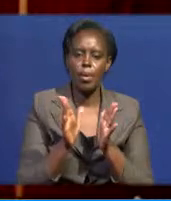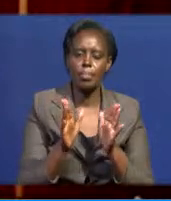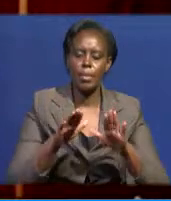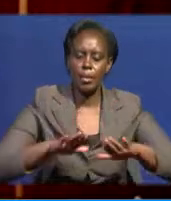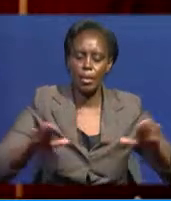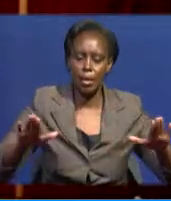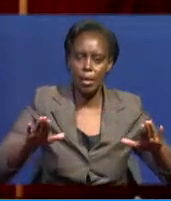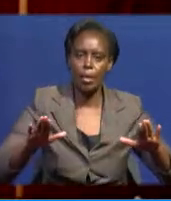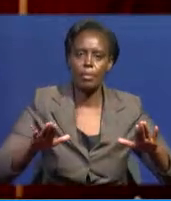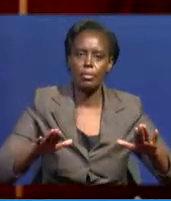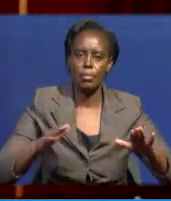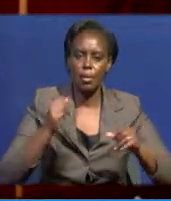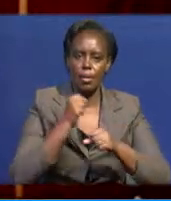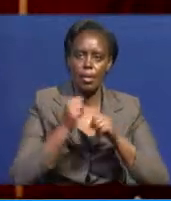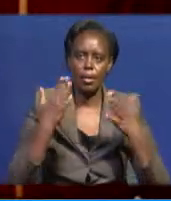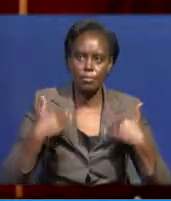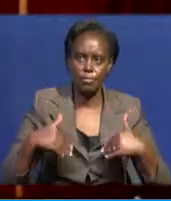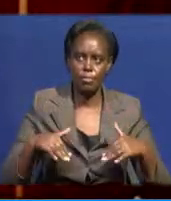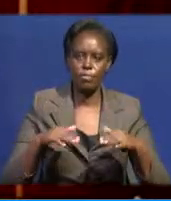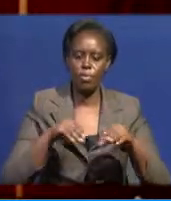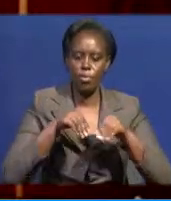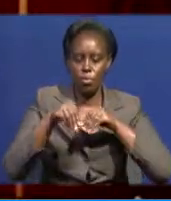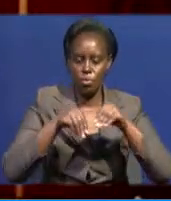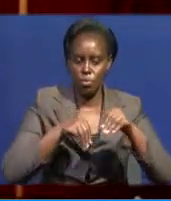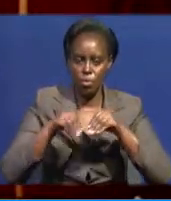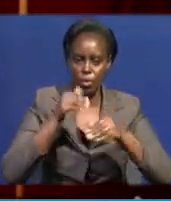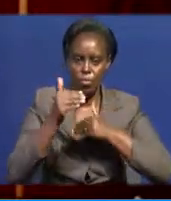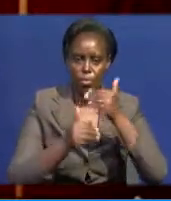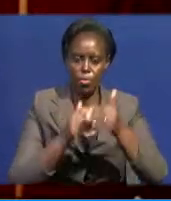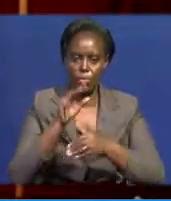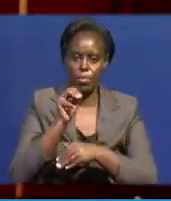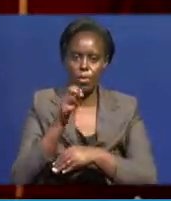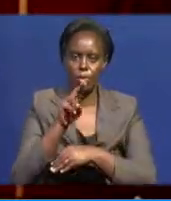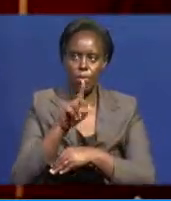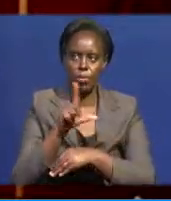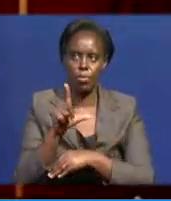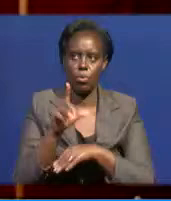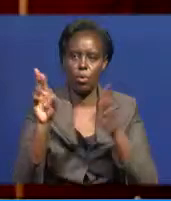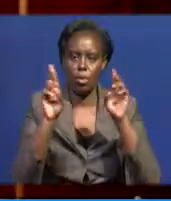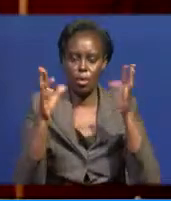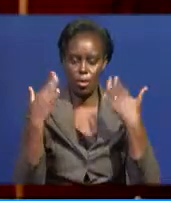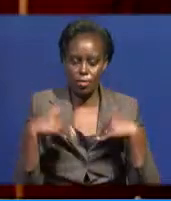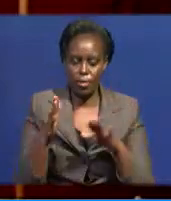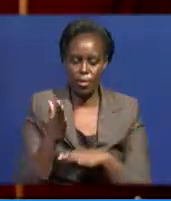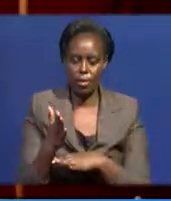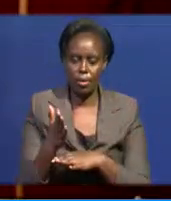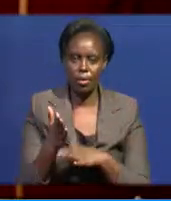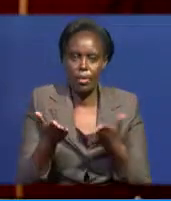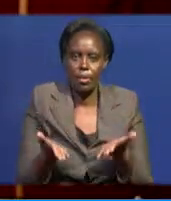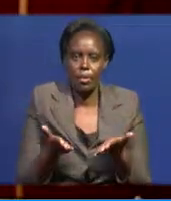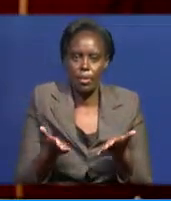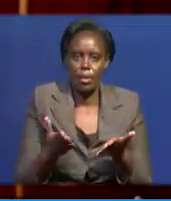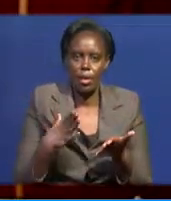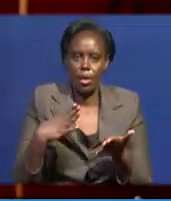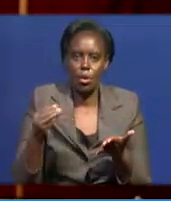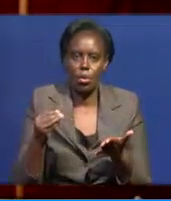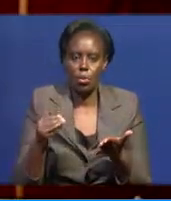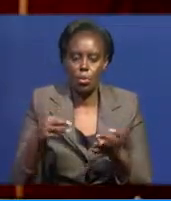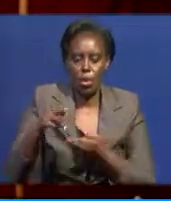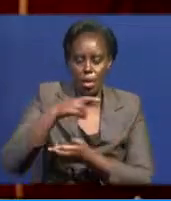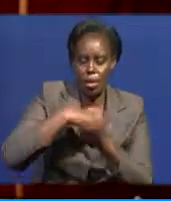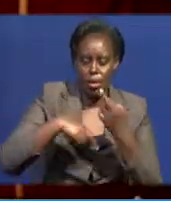land has been done. The draft procedure manual has been prepared and is currently going